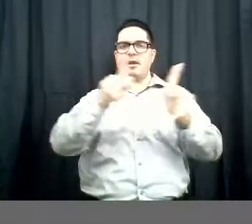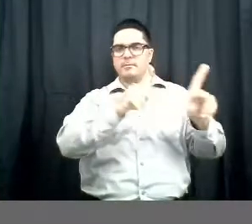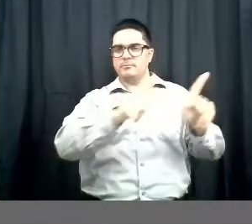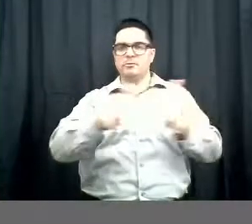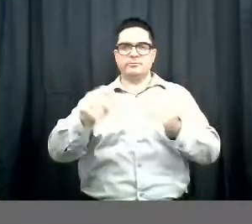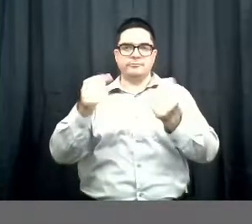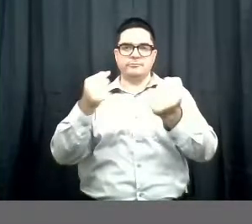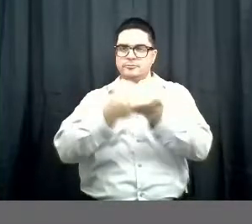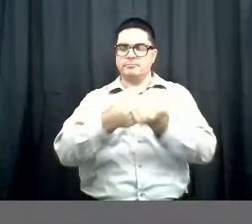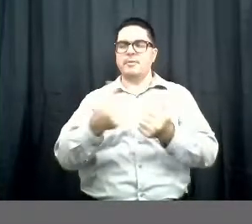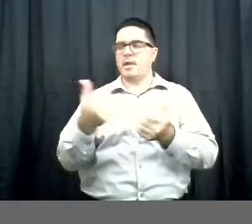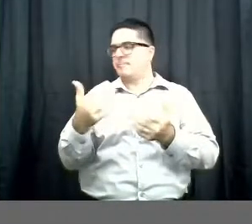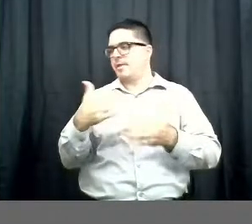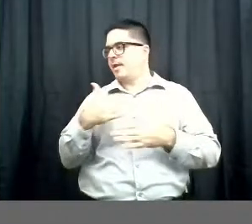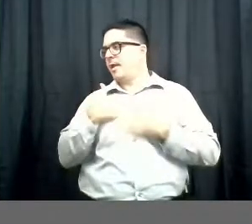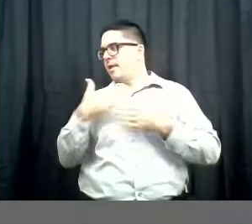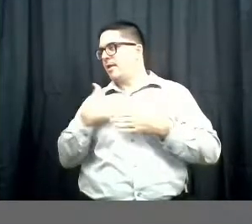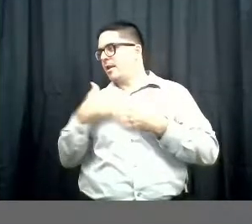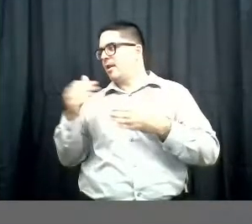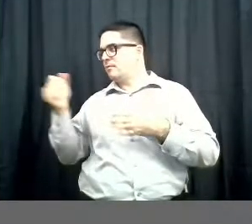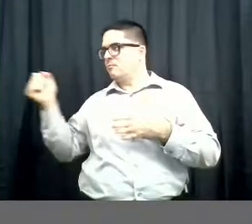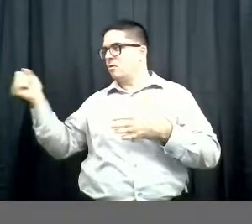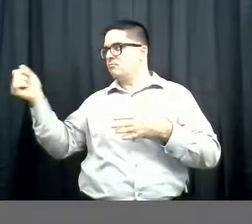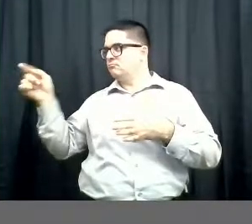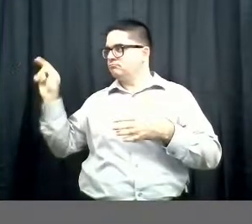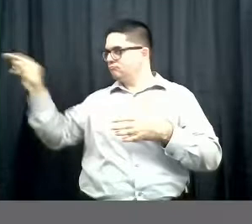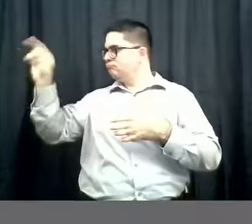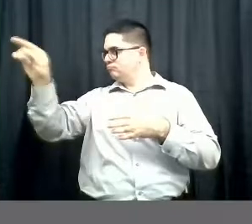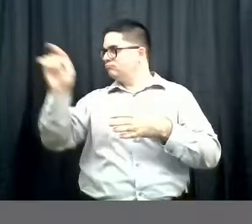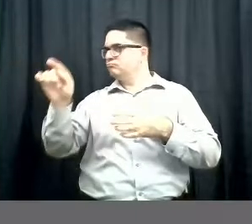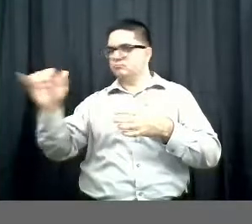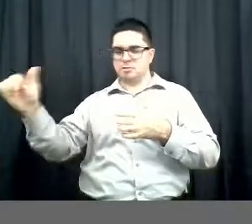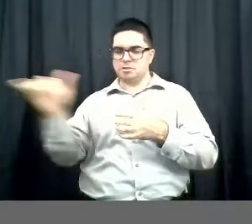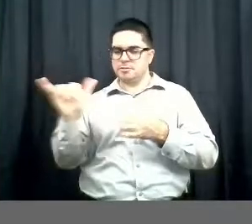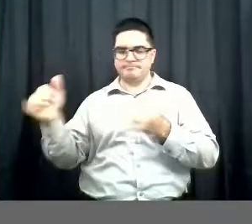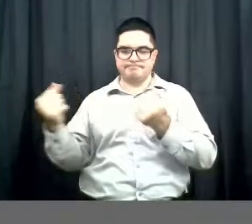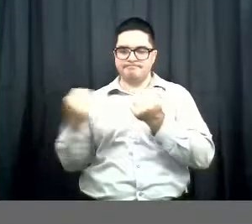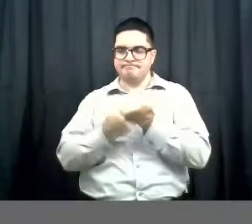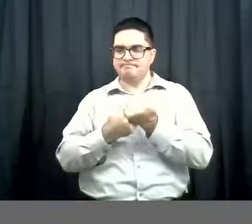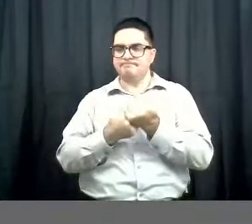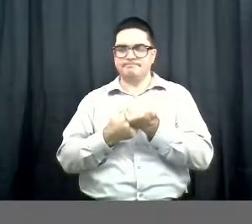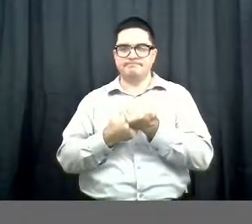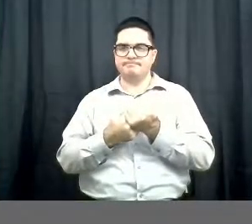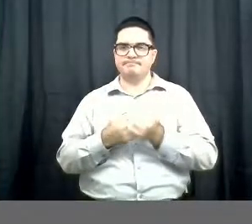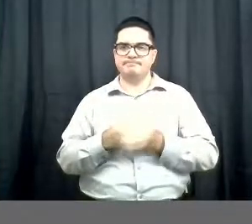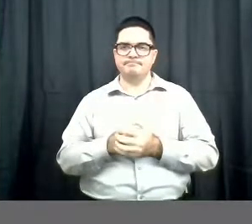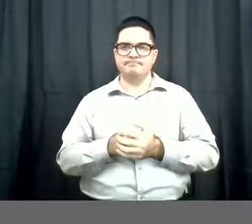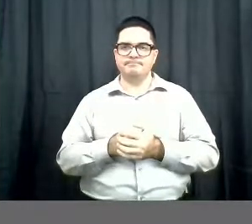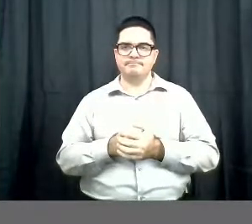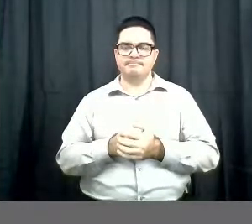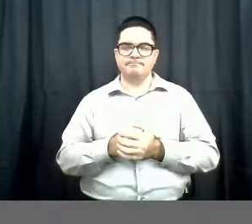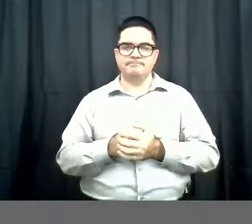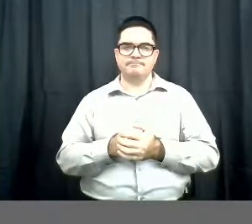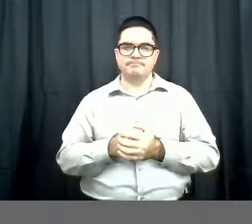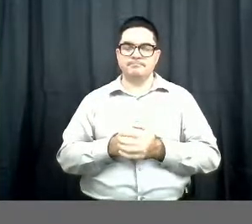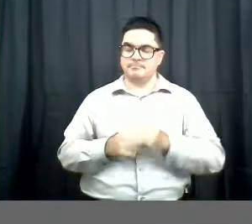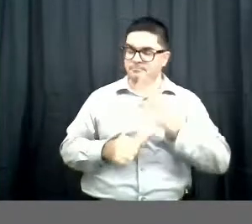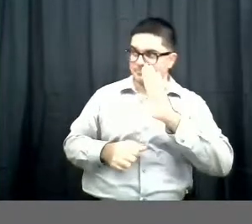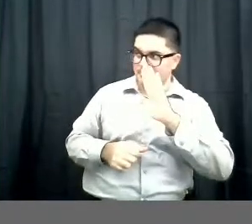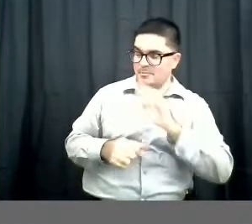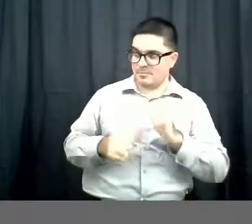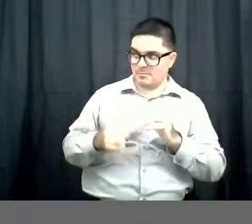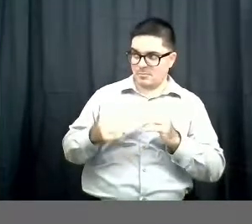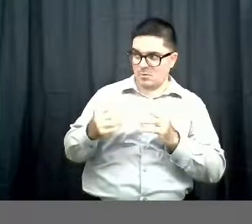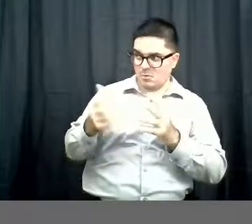So thank you, Justin. And for the record, I think I'll yield back. Thank you. For the record, I just want to go